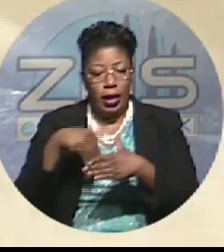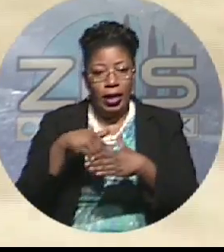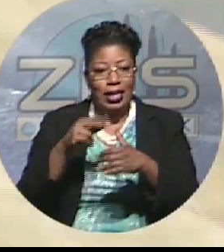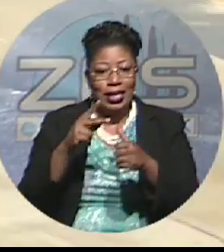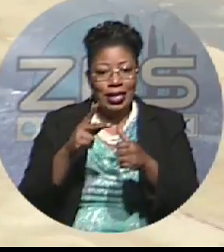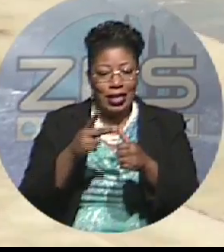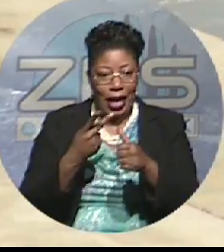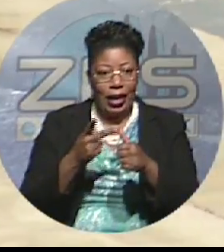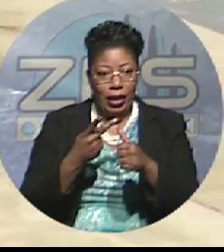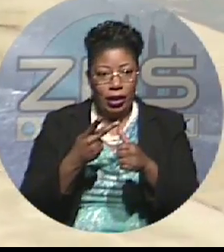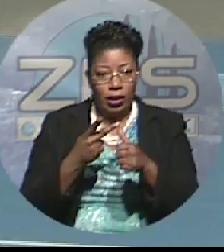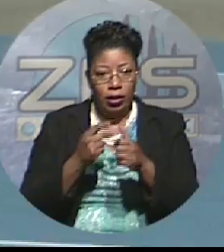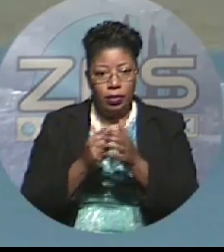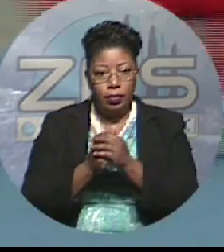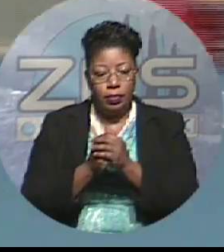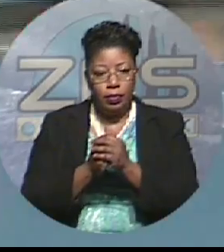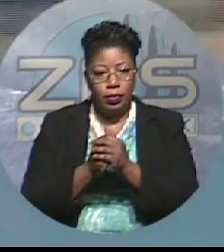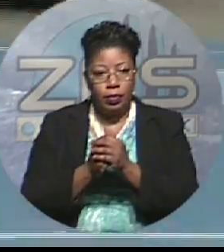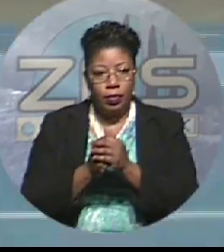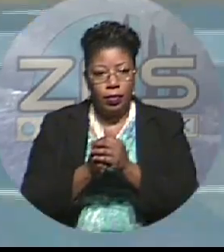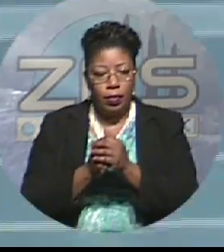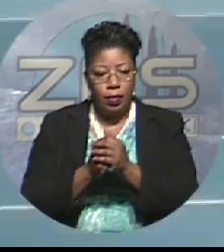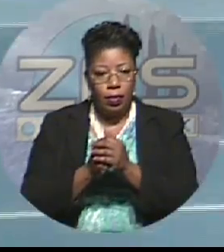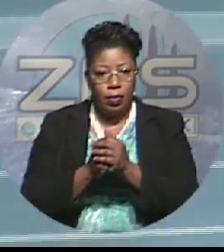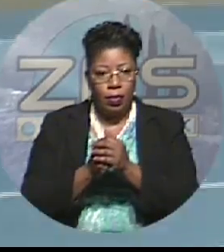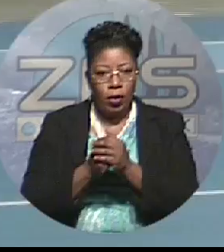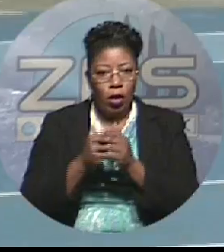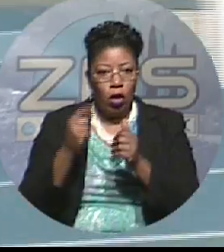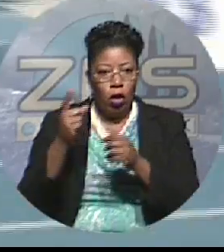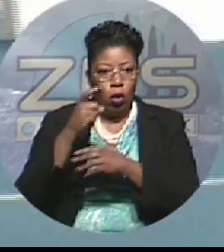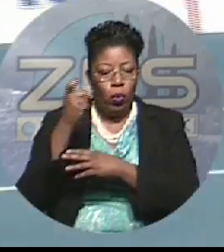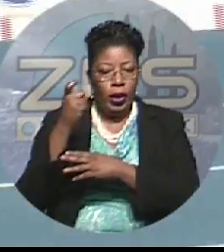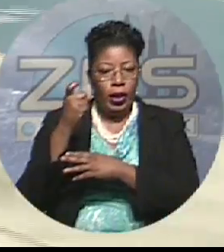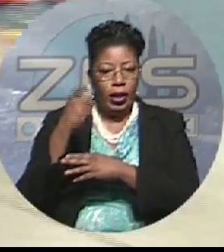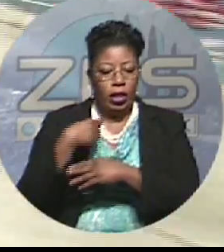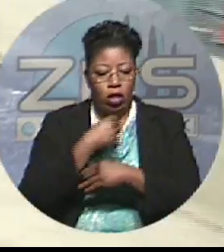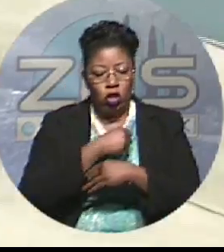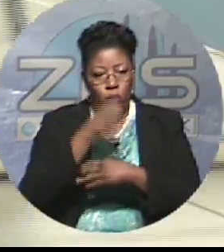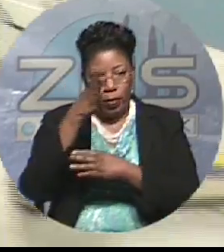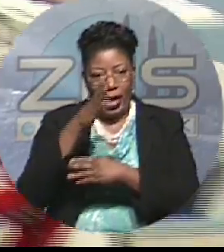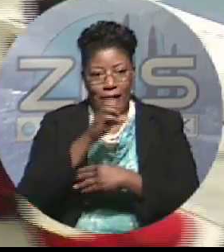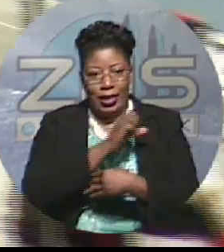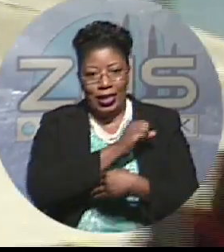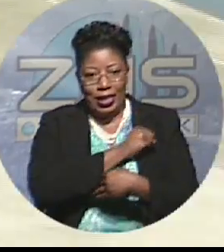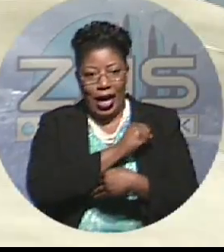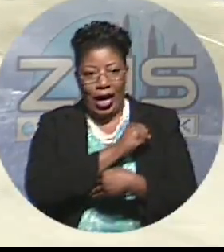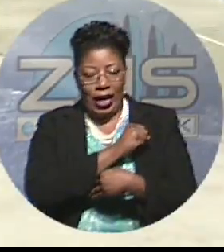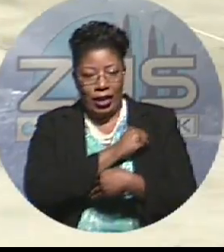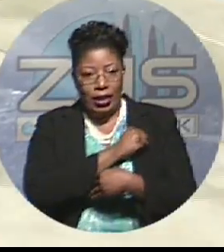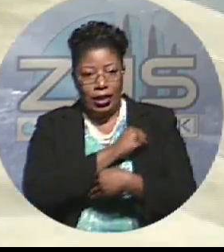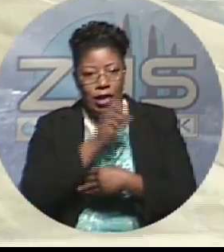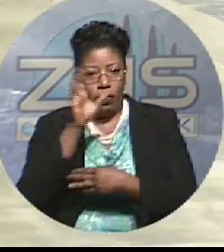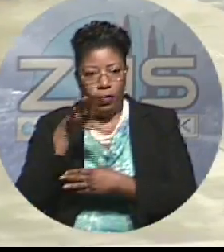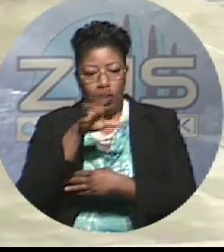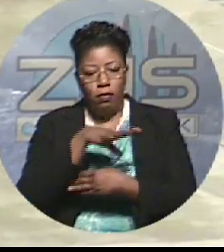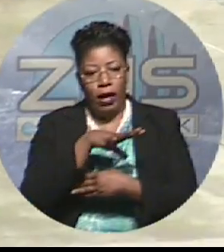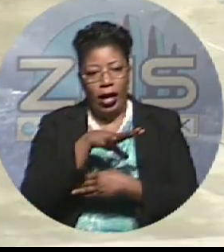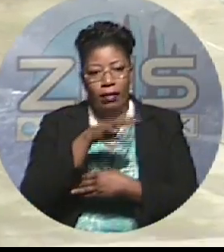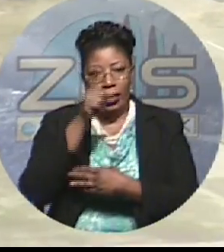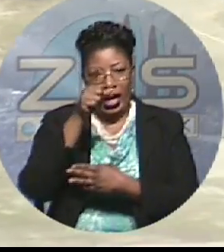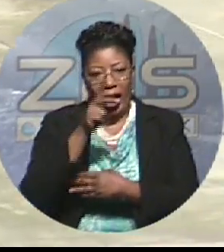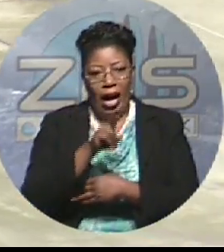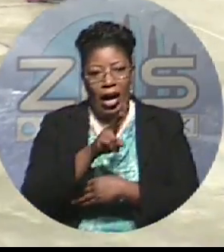52 feet 6 inches. Winning the event, Levan Superman Sands, he soared 54.5